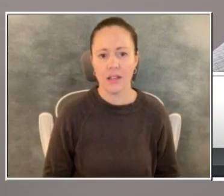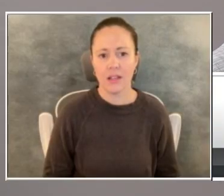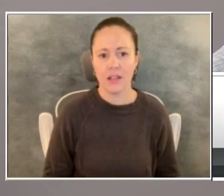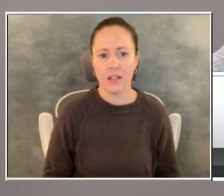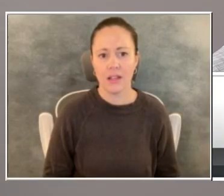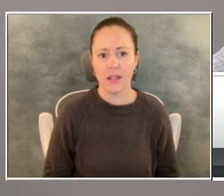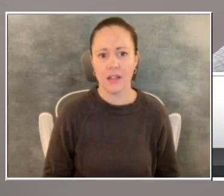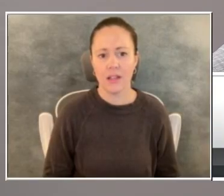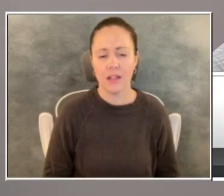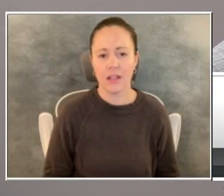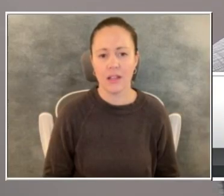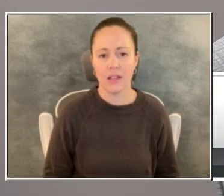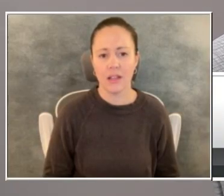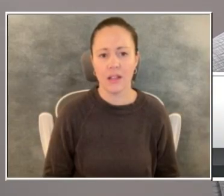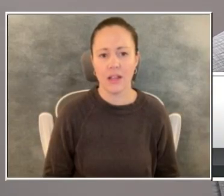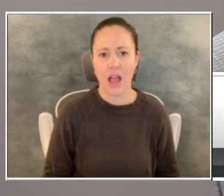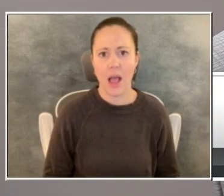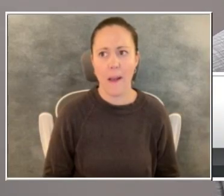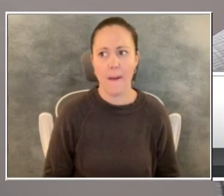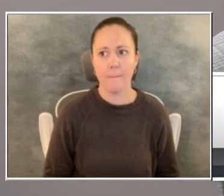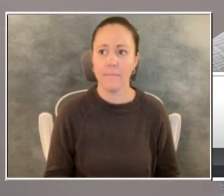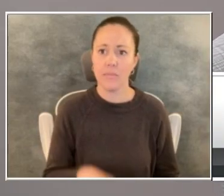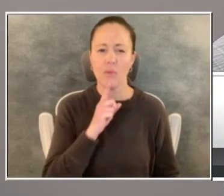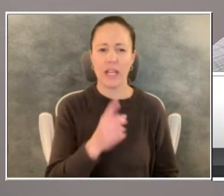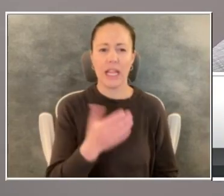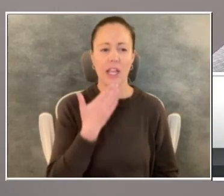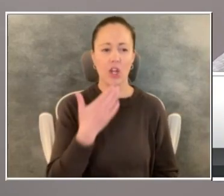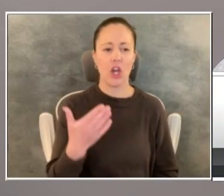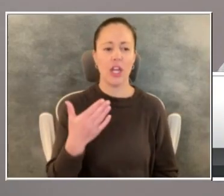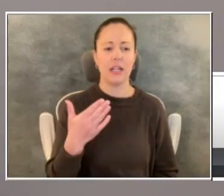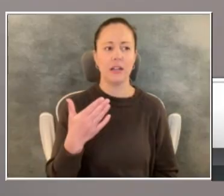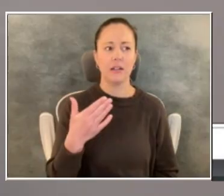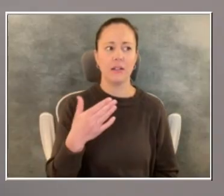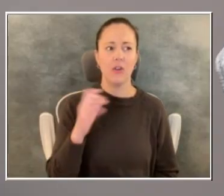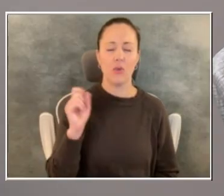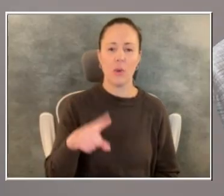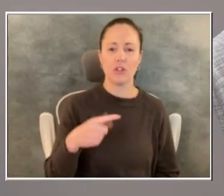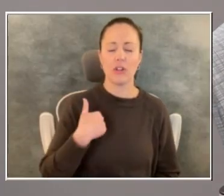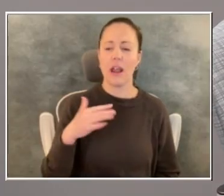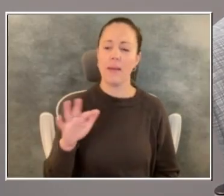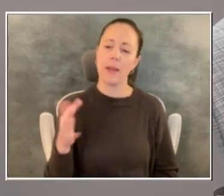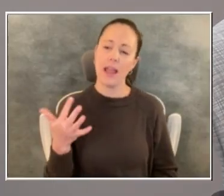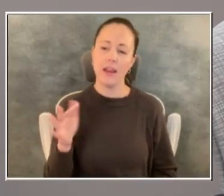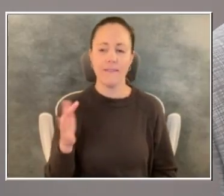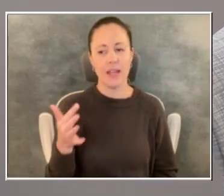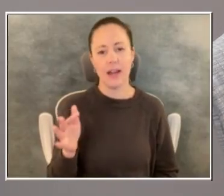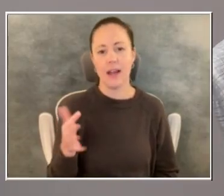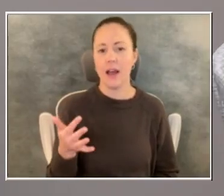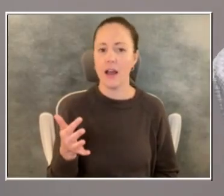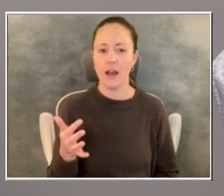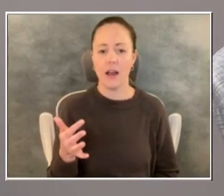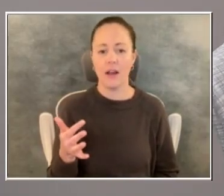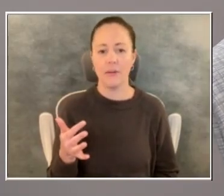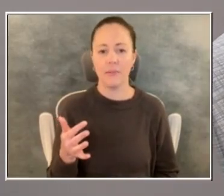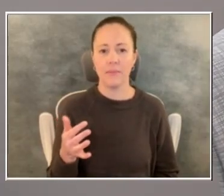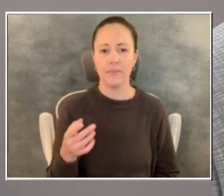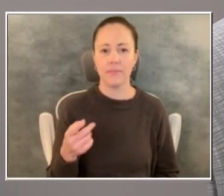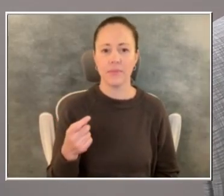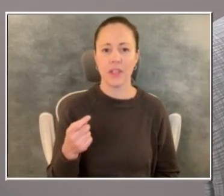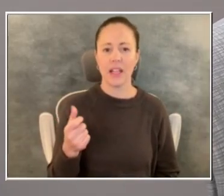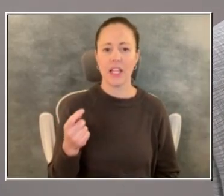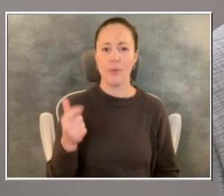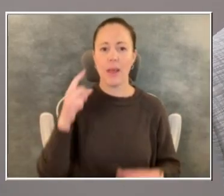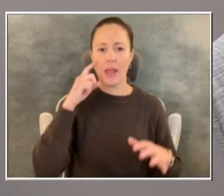That's actually a really good question. I'm kind of in a little bit of a stunned state right